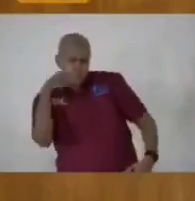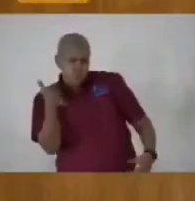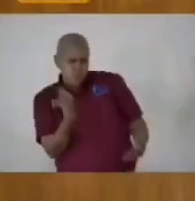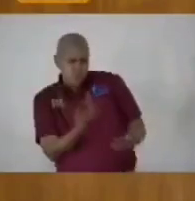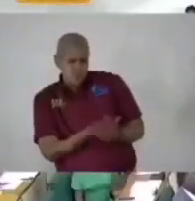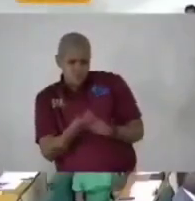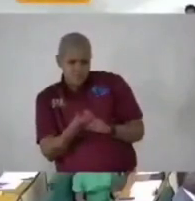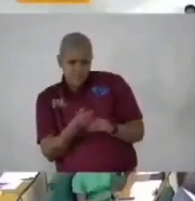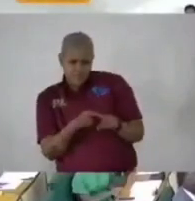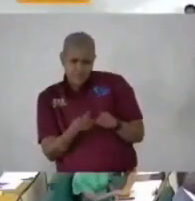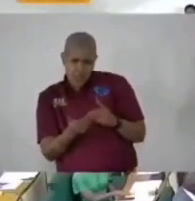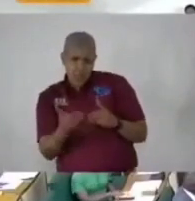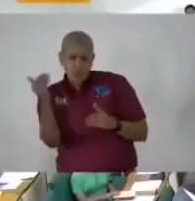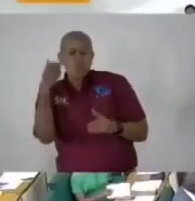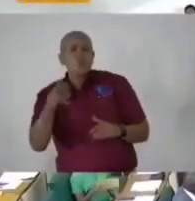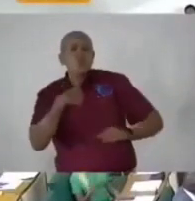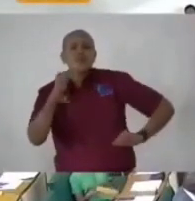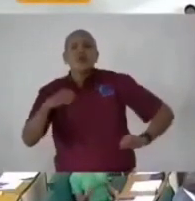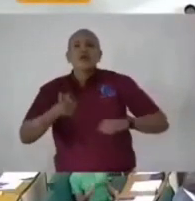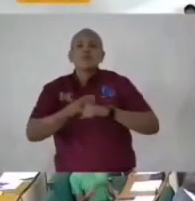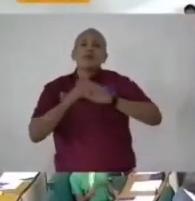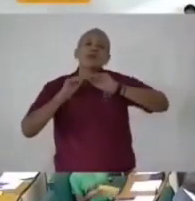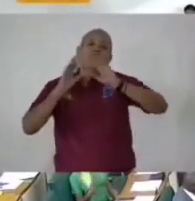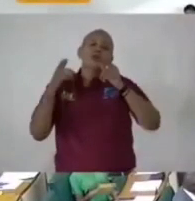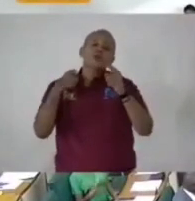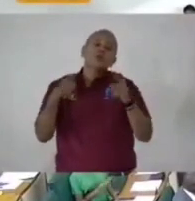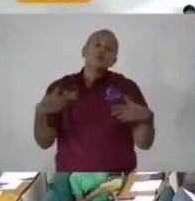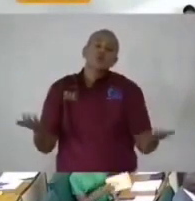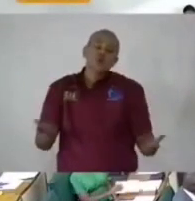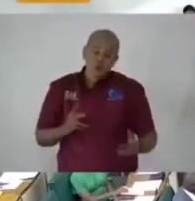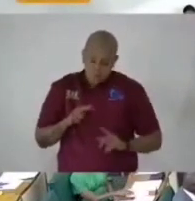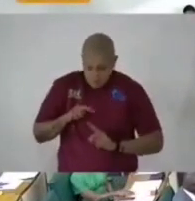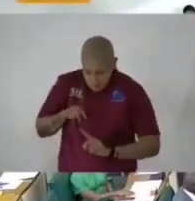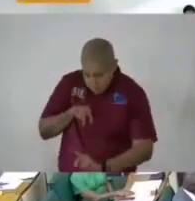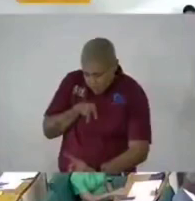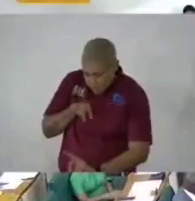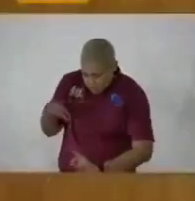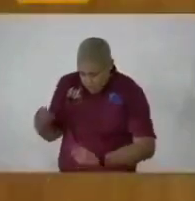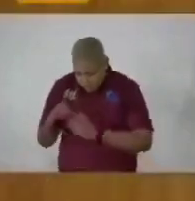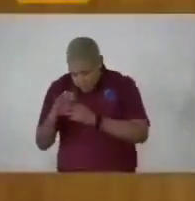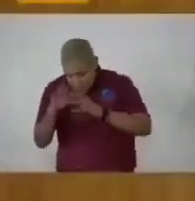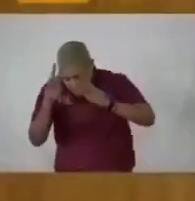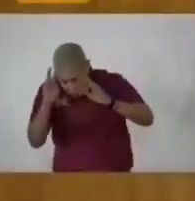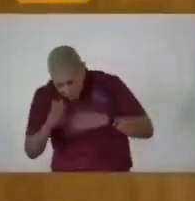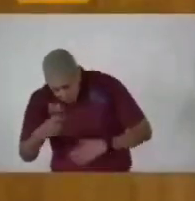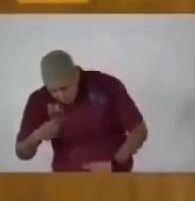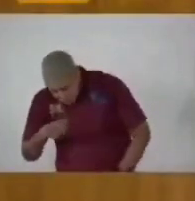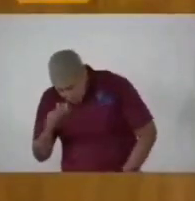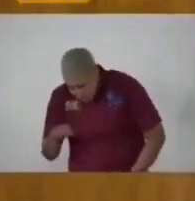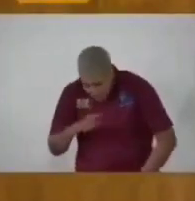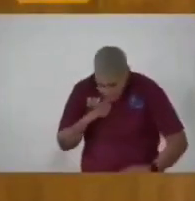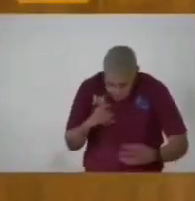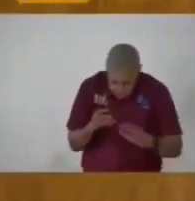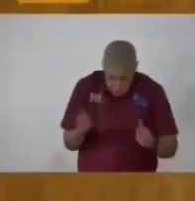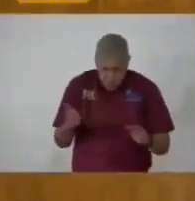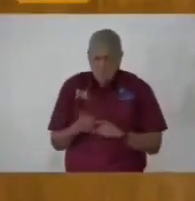at the outset so we can make it clear to you what our positions are on those issues, and maybe we can resolve them